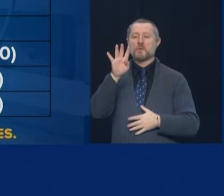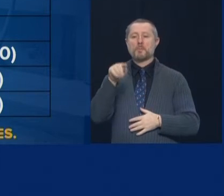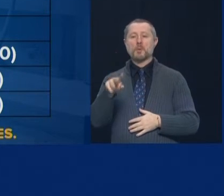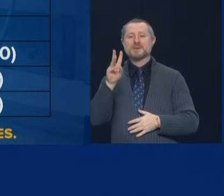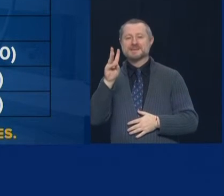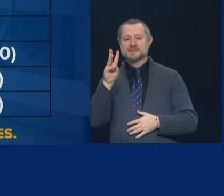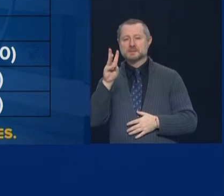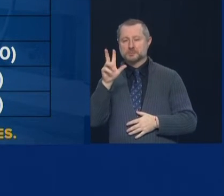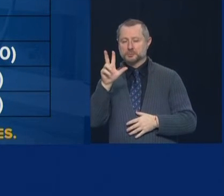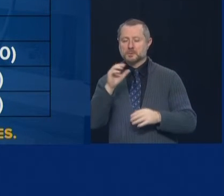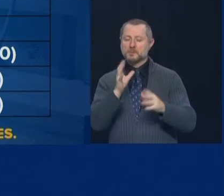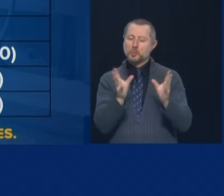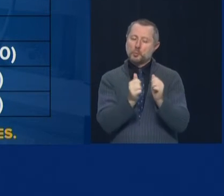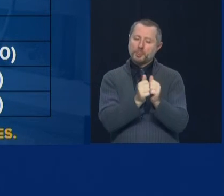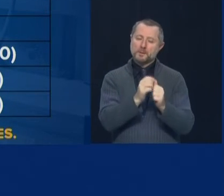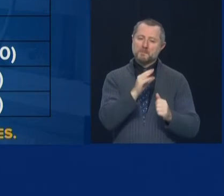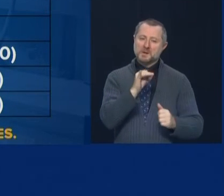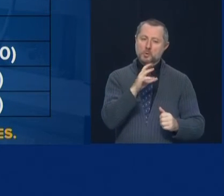microclusters 4.6.